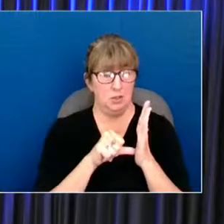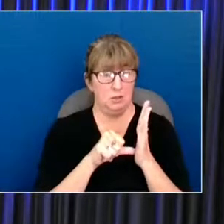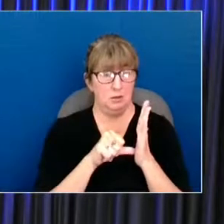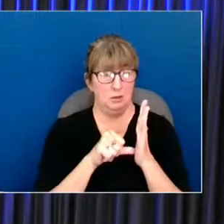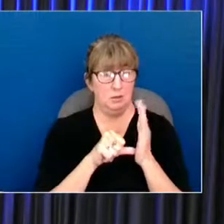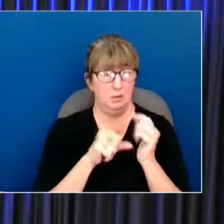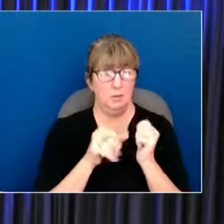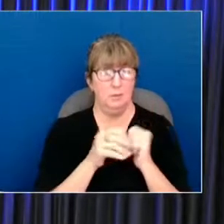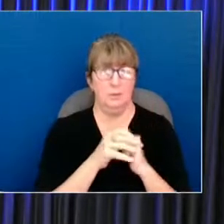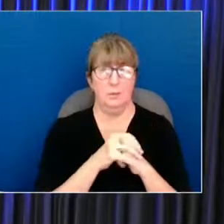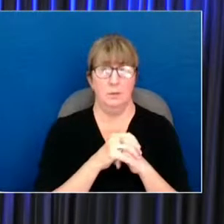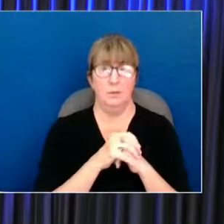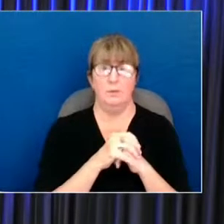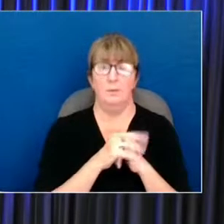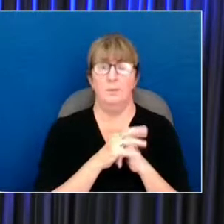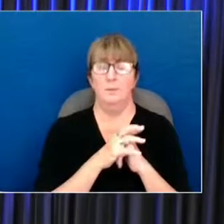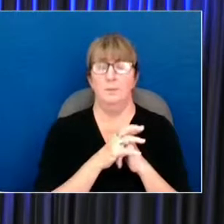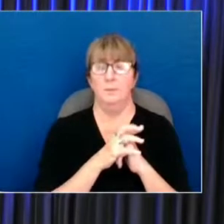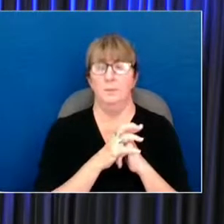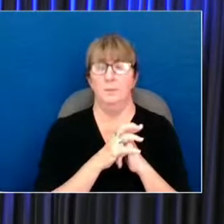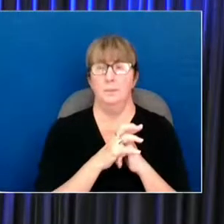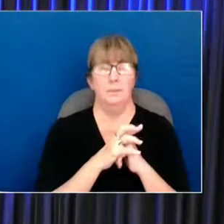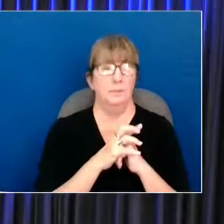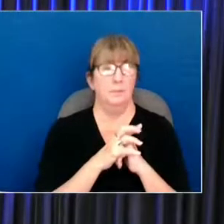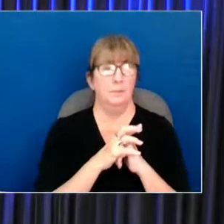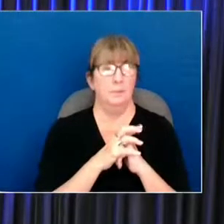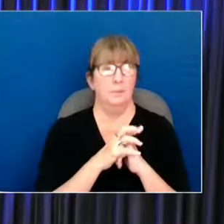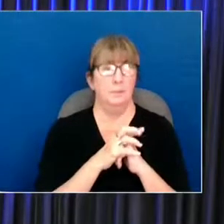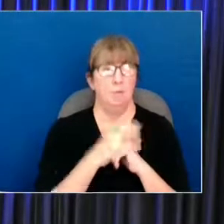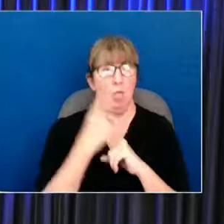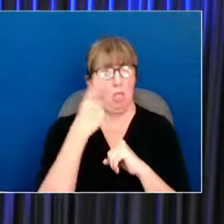It looks like it's working.